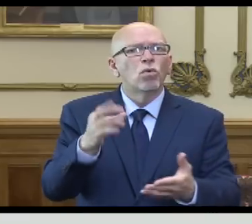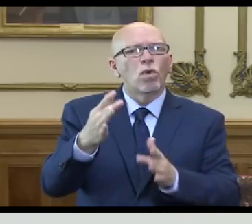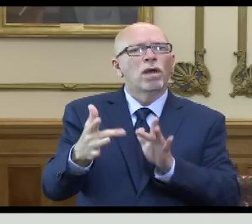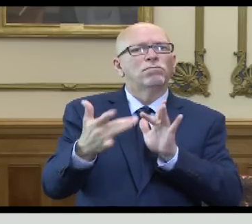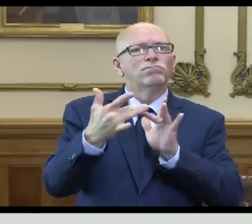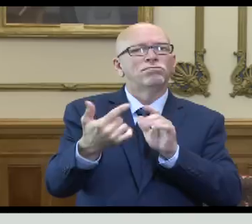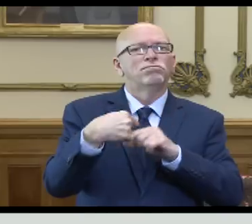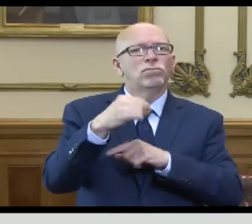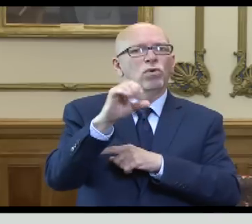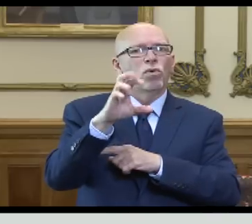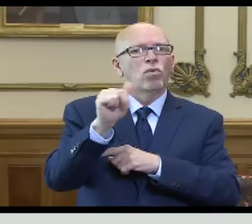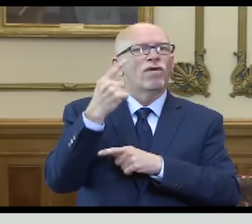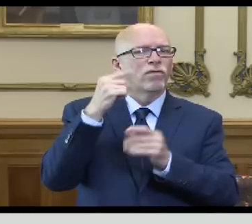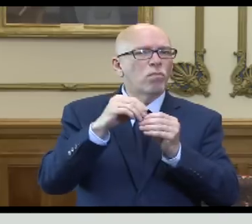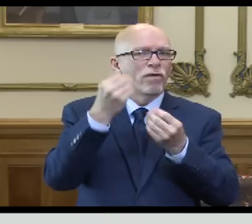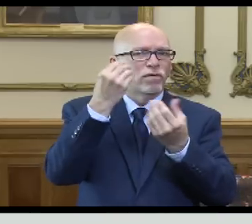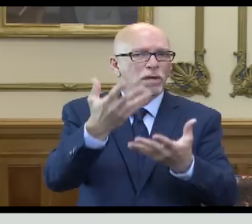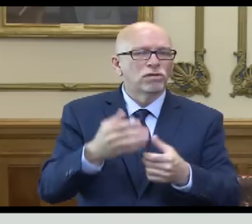for more information.